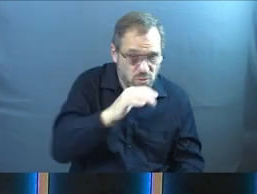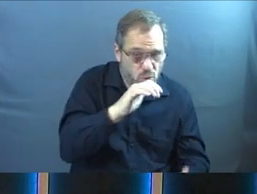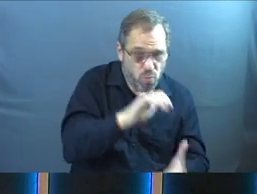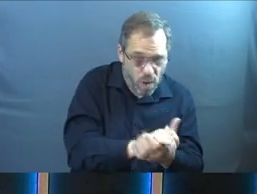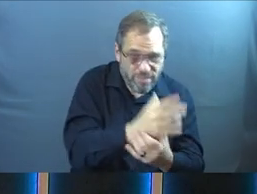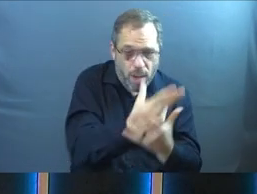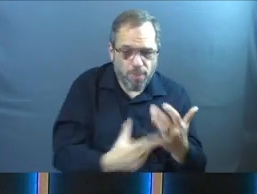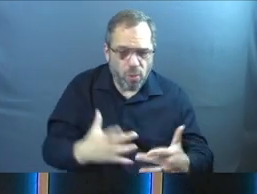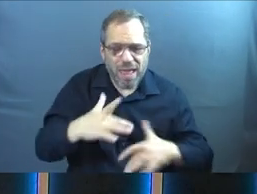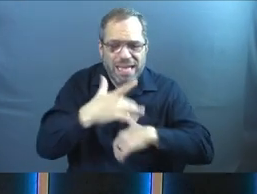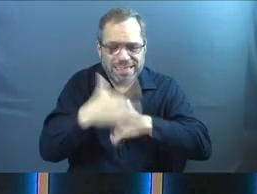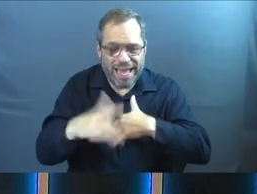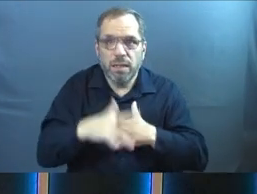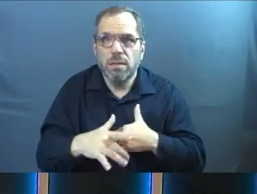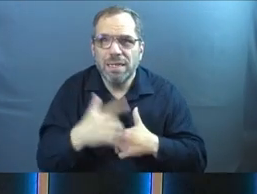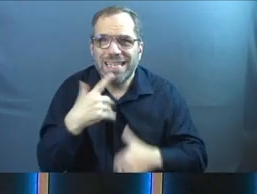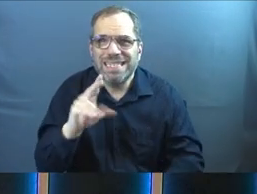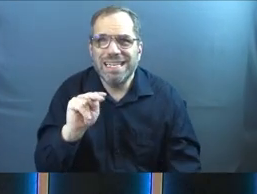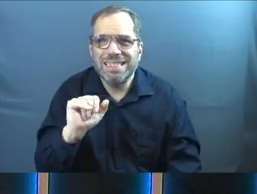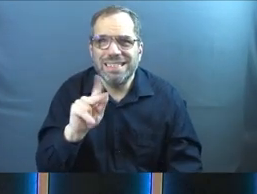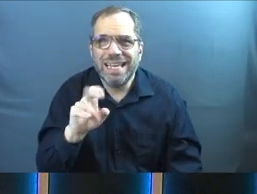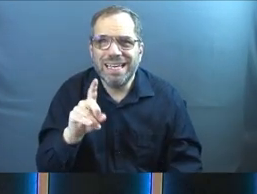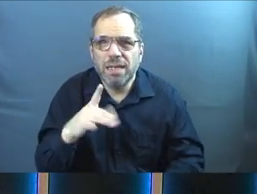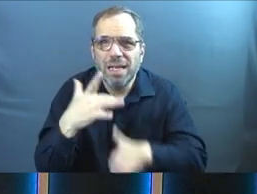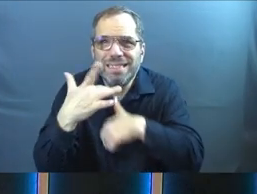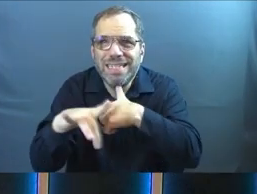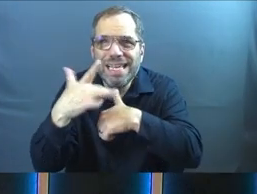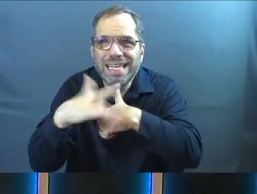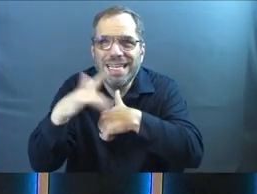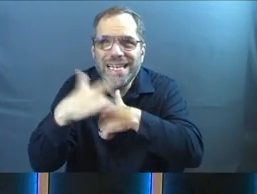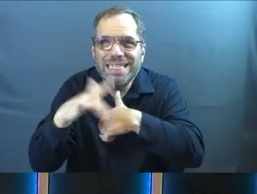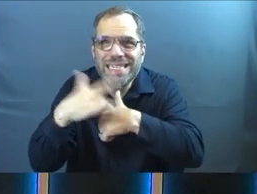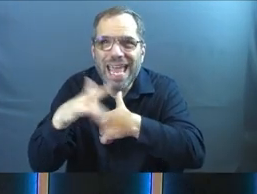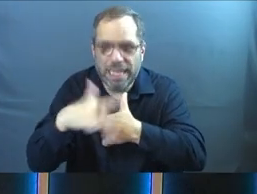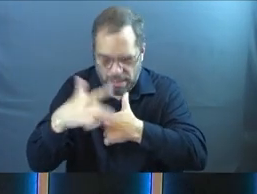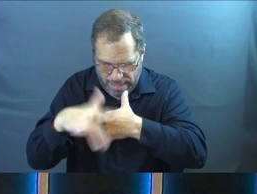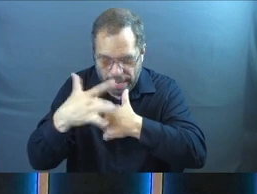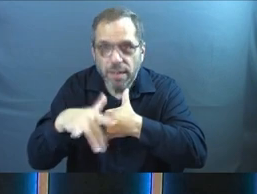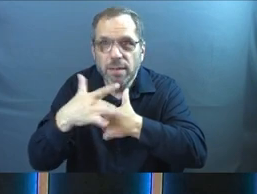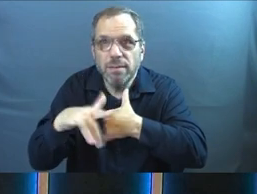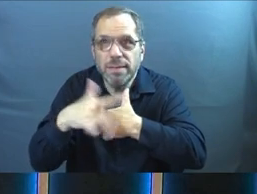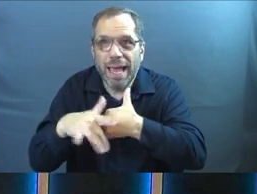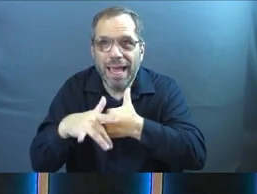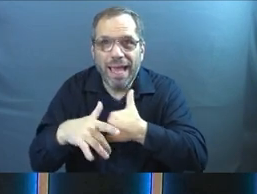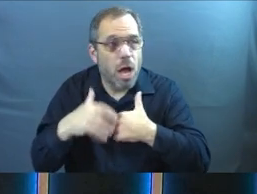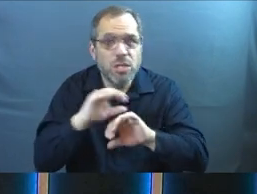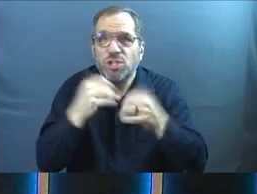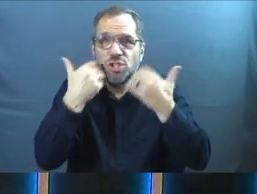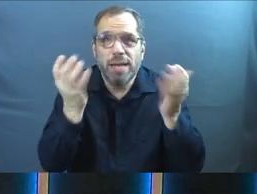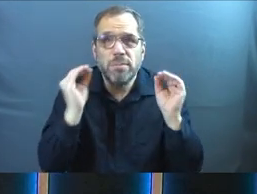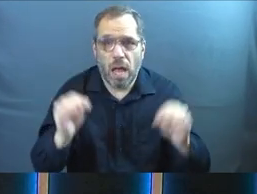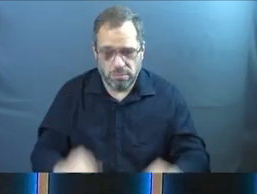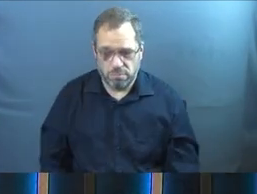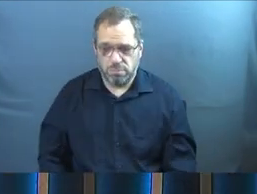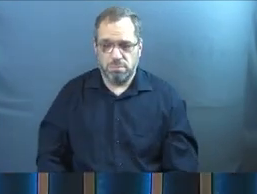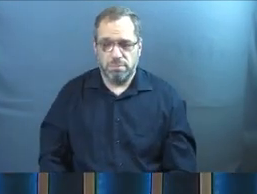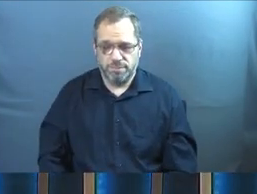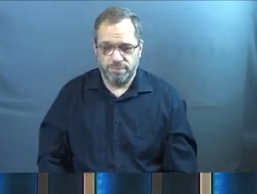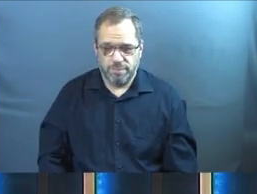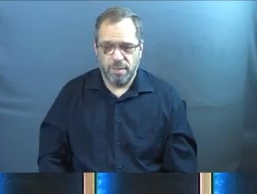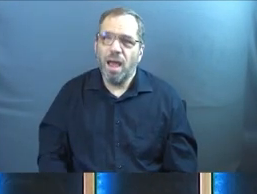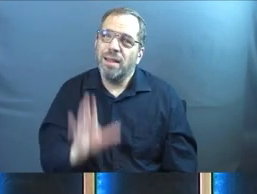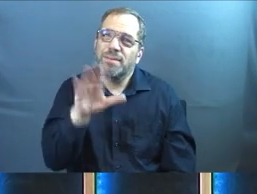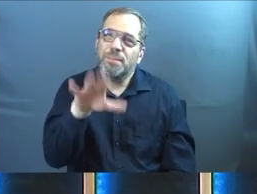wife were both naked." Did I mention naked yet? "They were both naked, and they felt no shame."